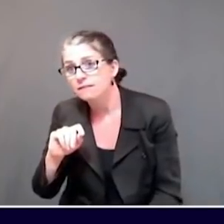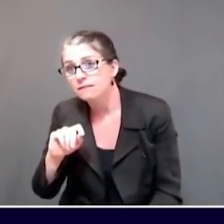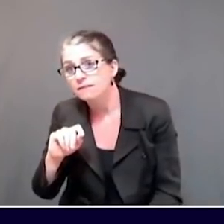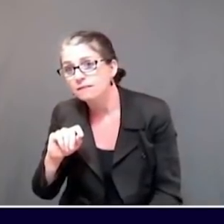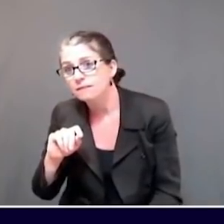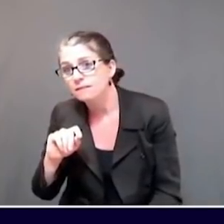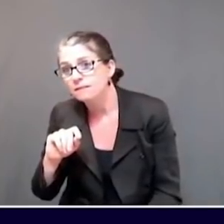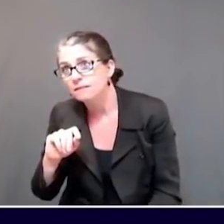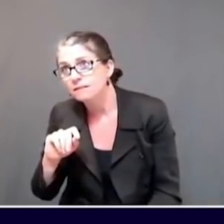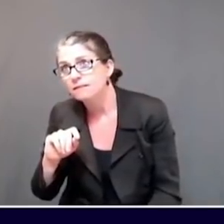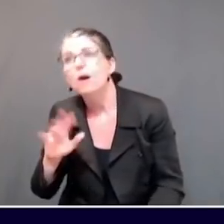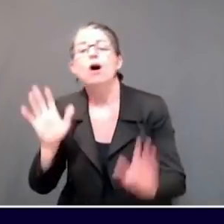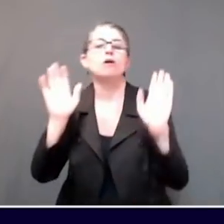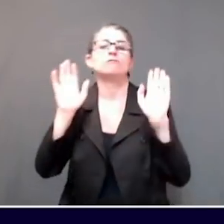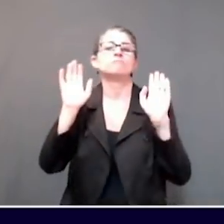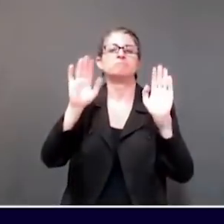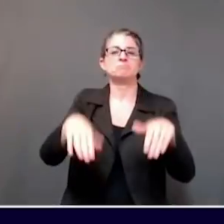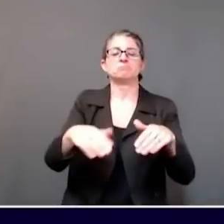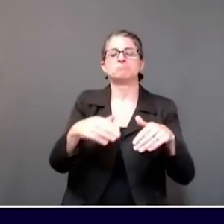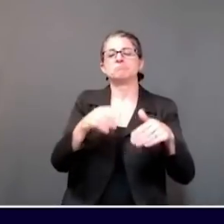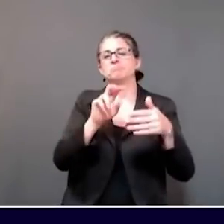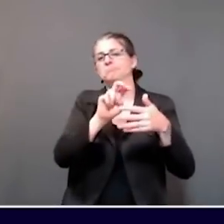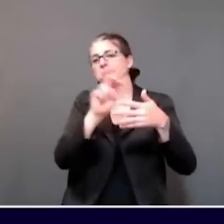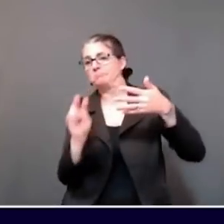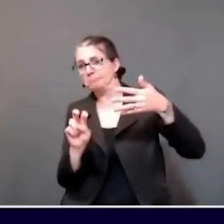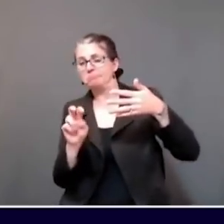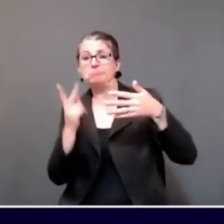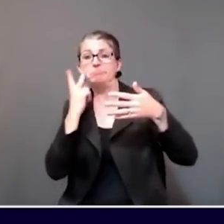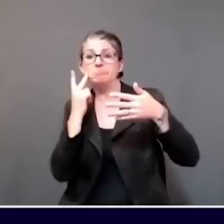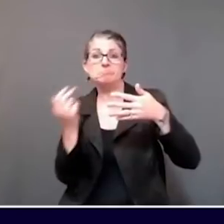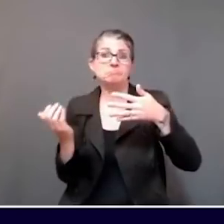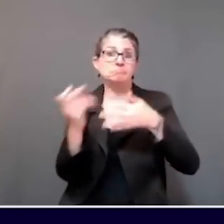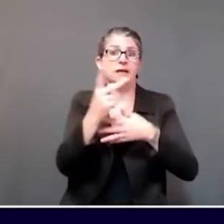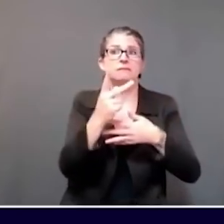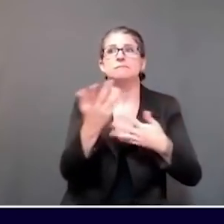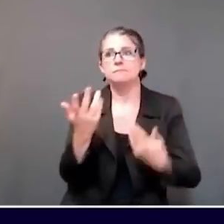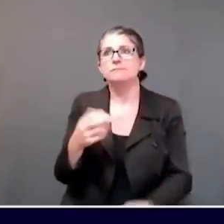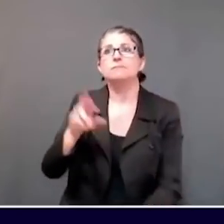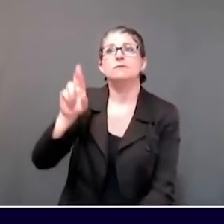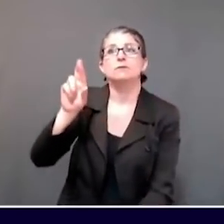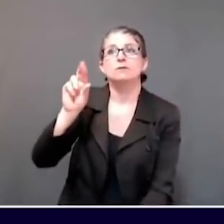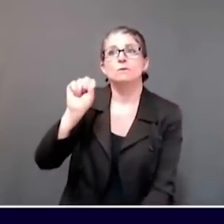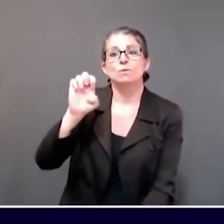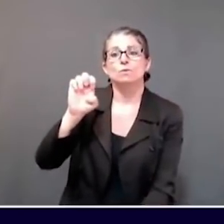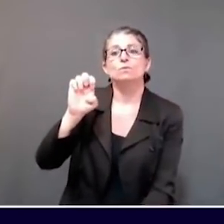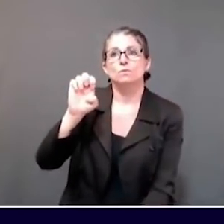We'll come back to Steve in a moment while we turn to Rose Lundy from Pine Tree Watch.